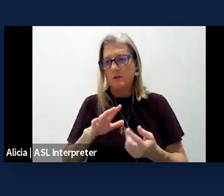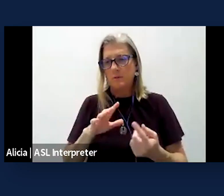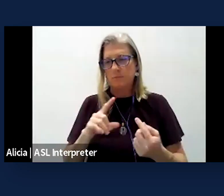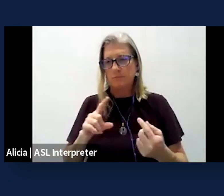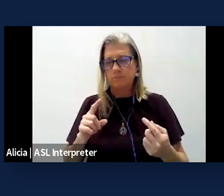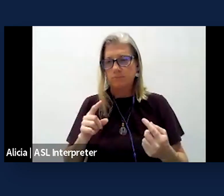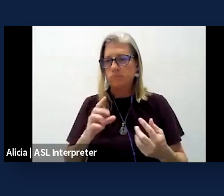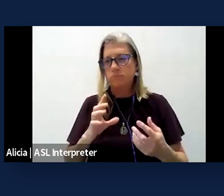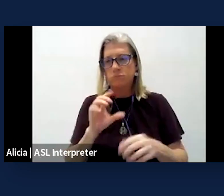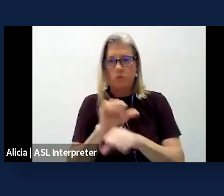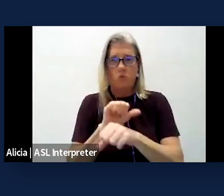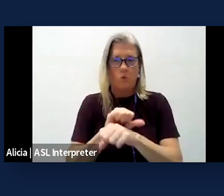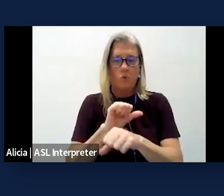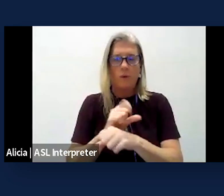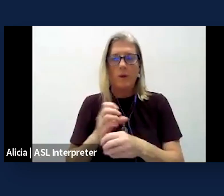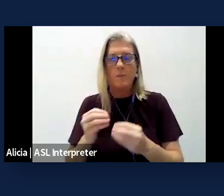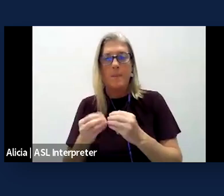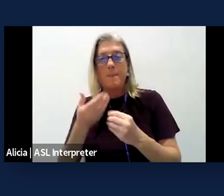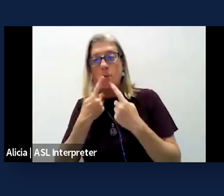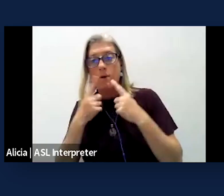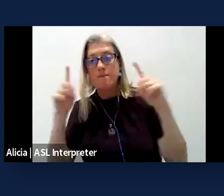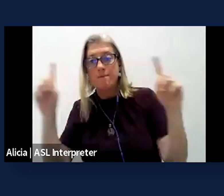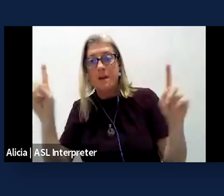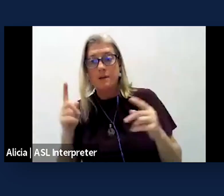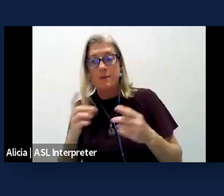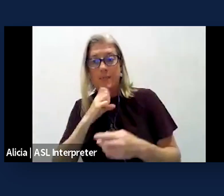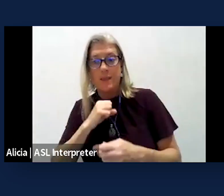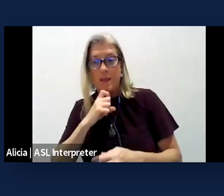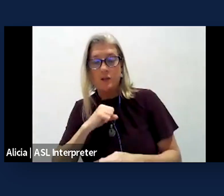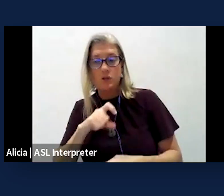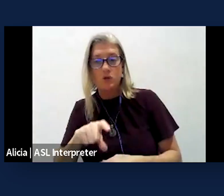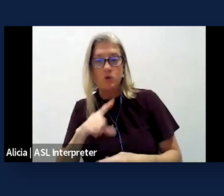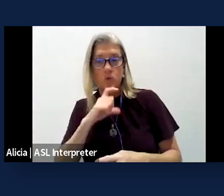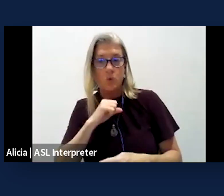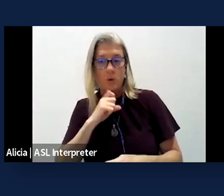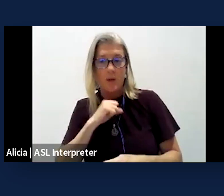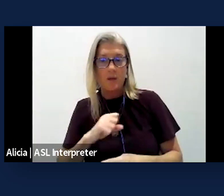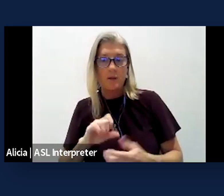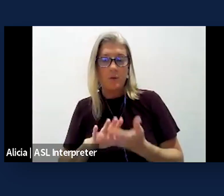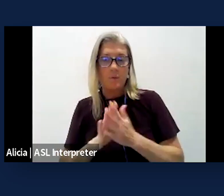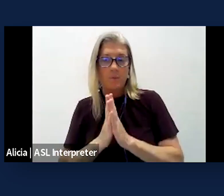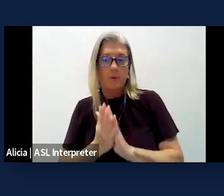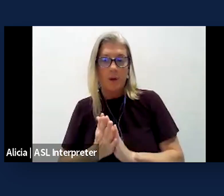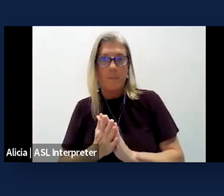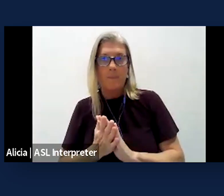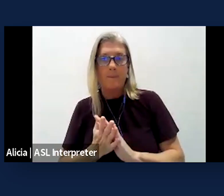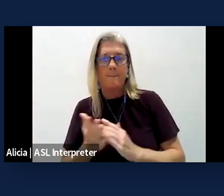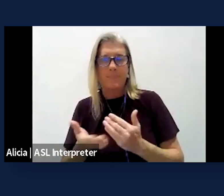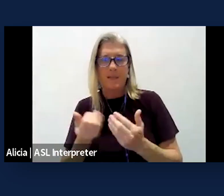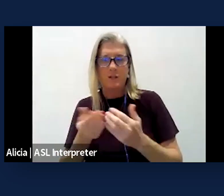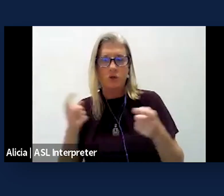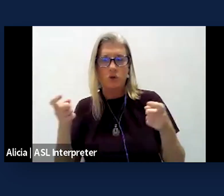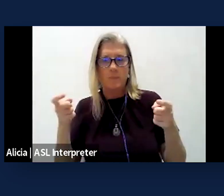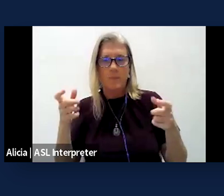good in the past. And, as you're aging, I think, it's easier to manage